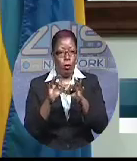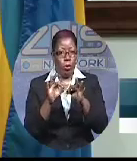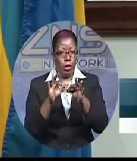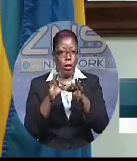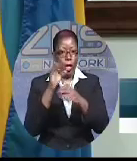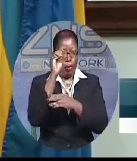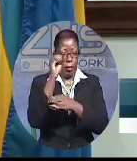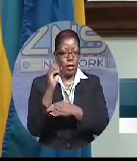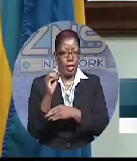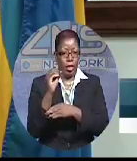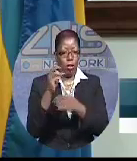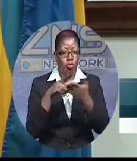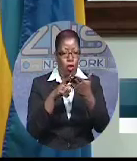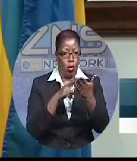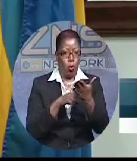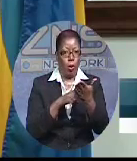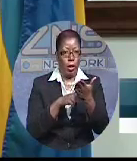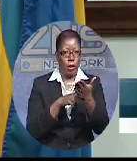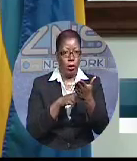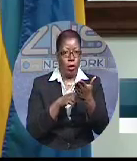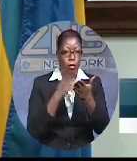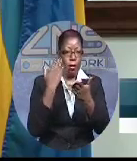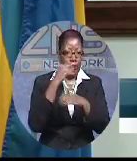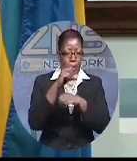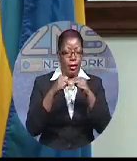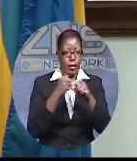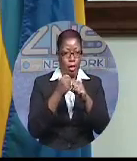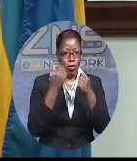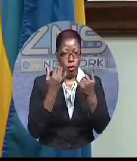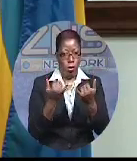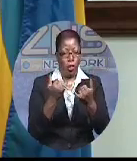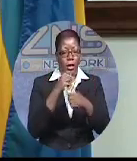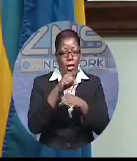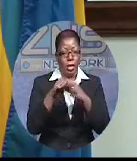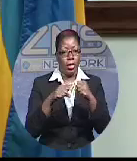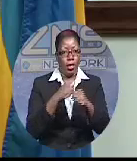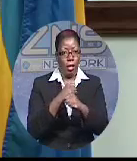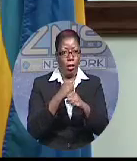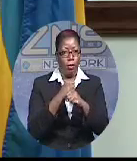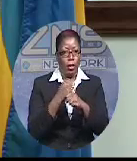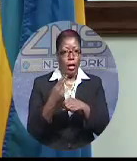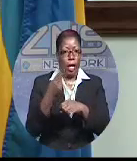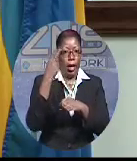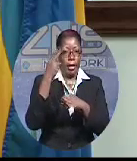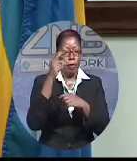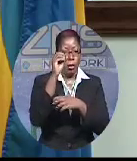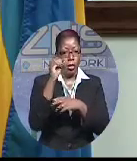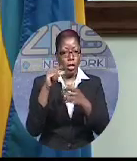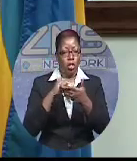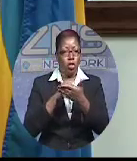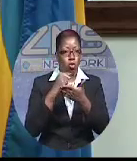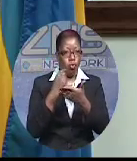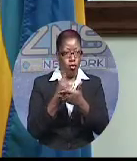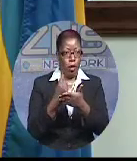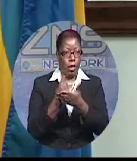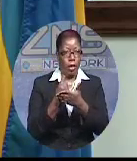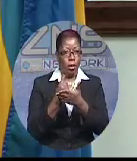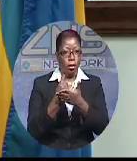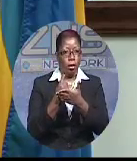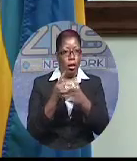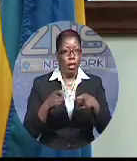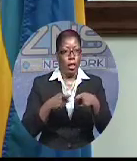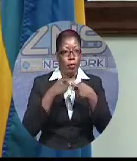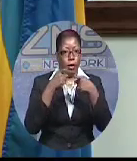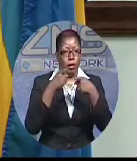years 2007 to 2013. The highest percentage of grades awarded continues to be that